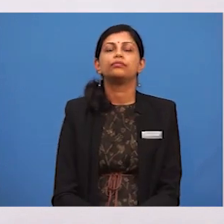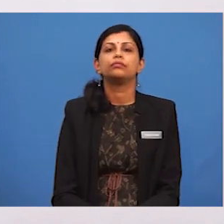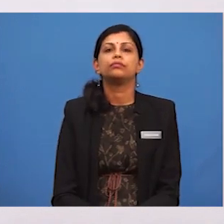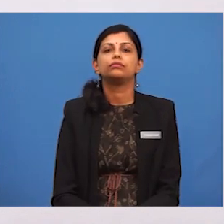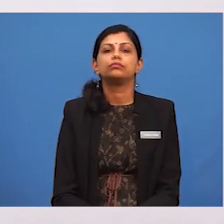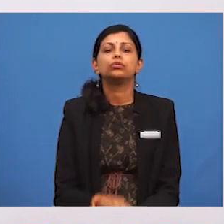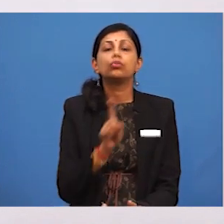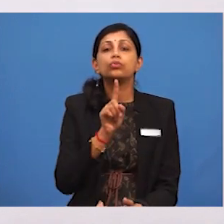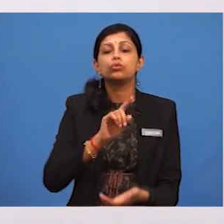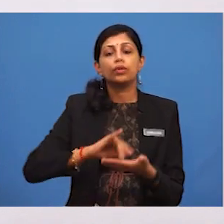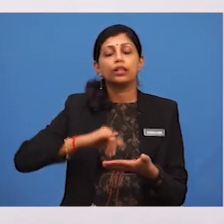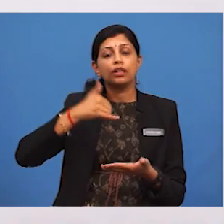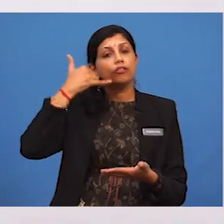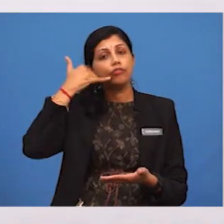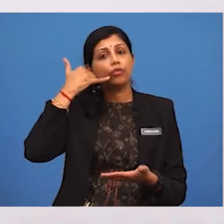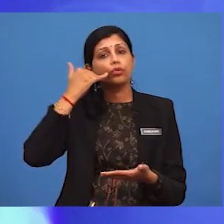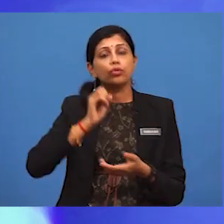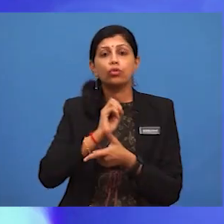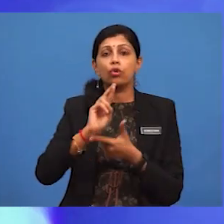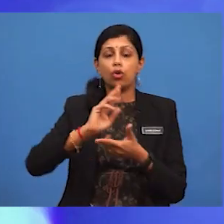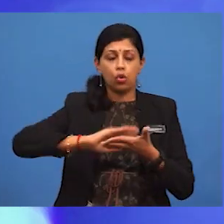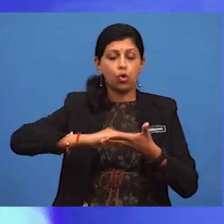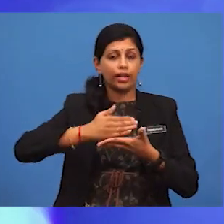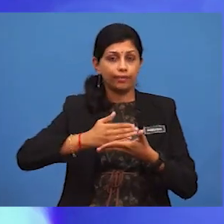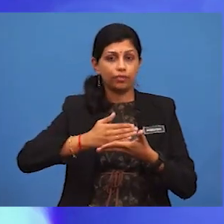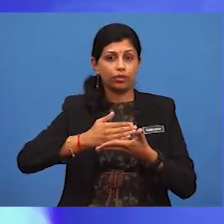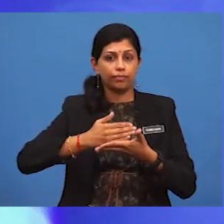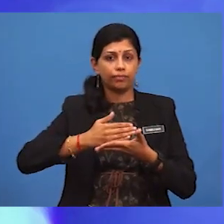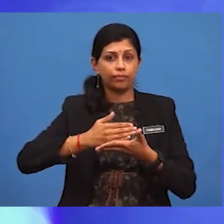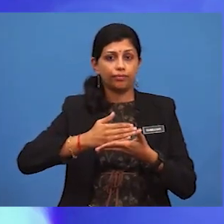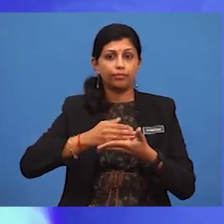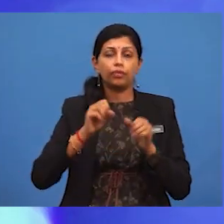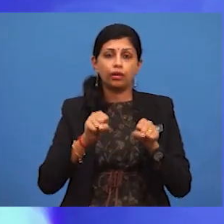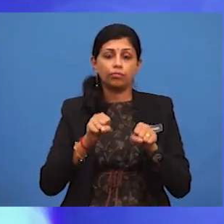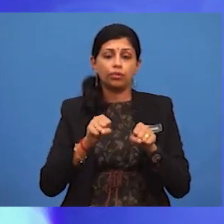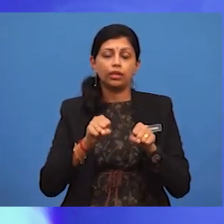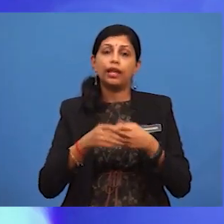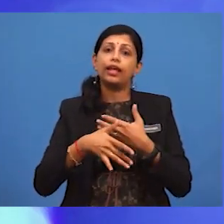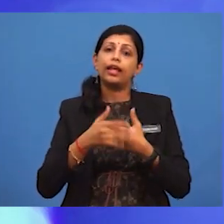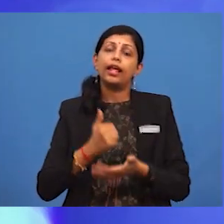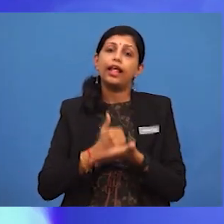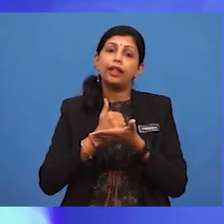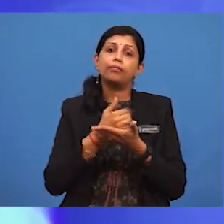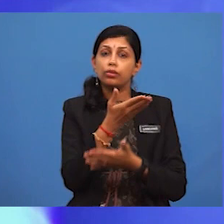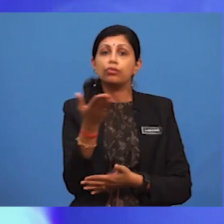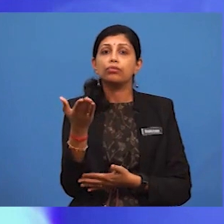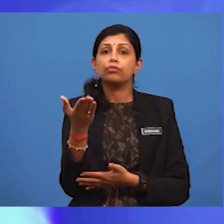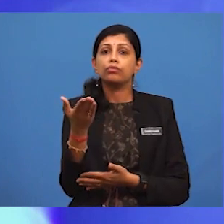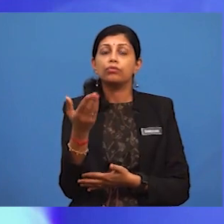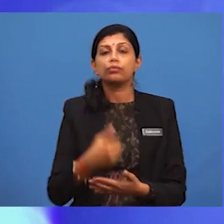a college student a breeze. Can you spot the connectors and adjectives?